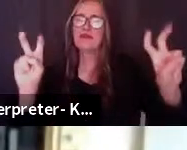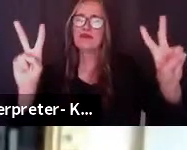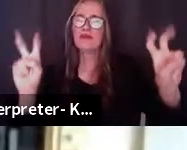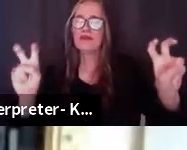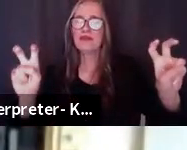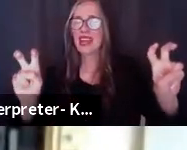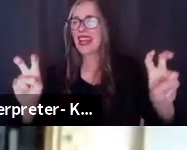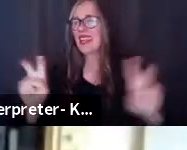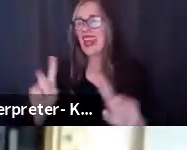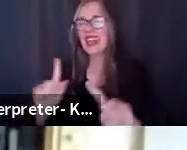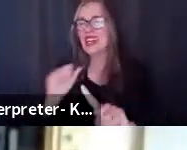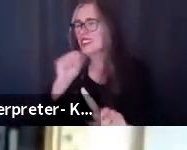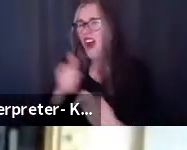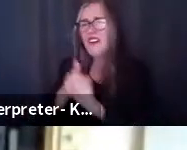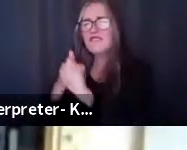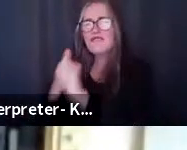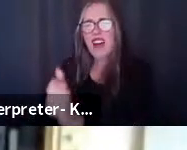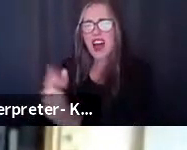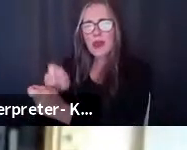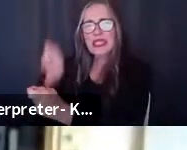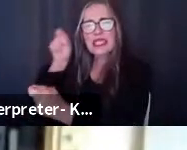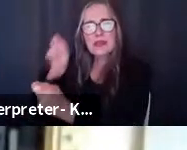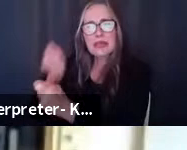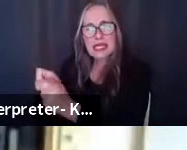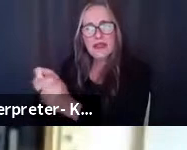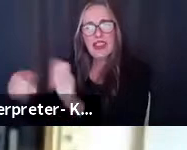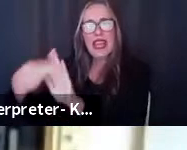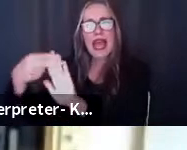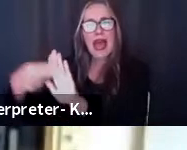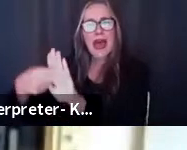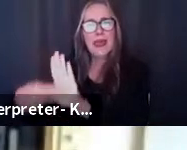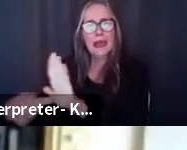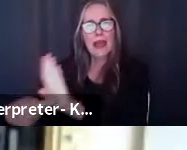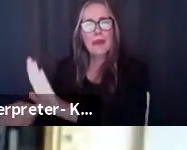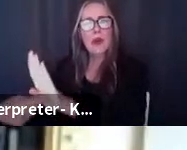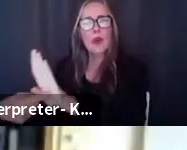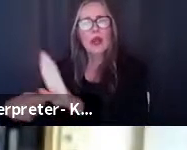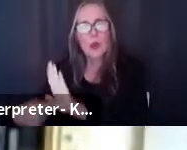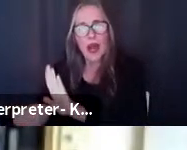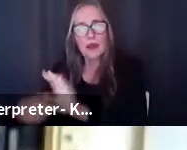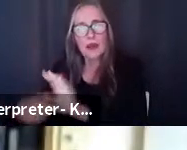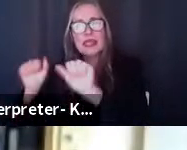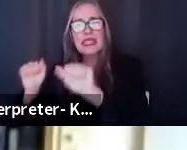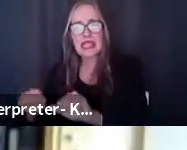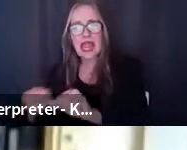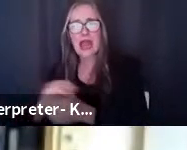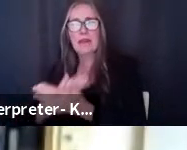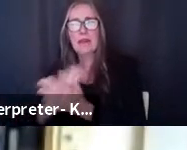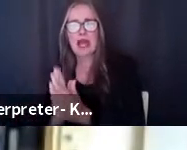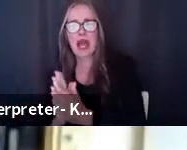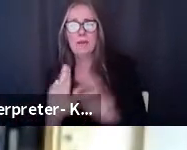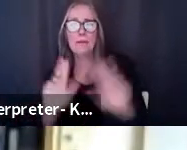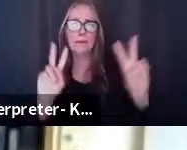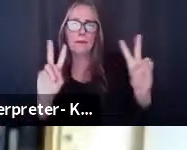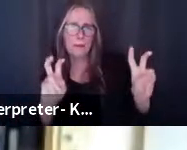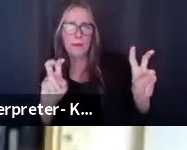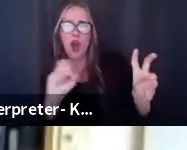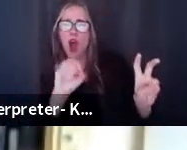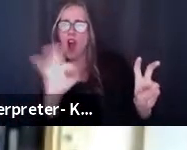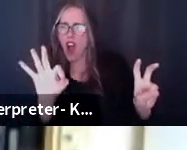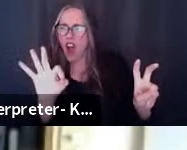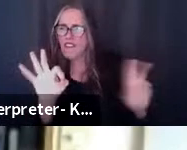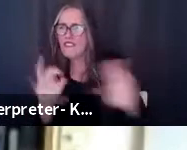medical drugs or devices so if heritable genome editing were to be approved to get a regulatory